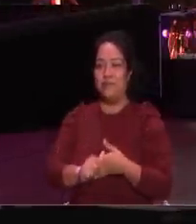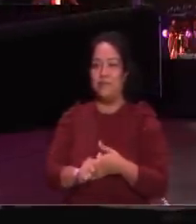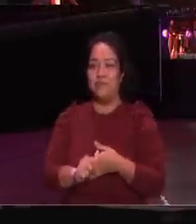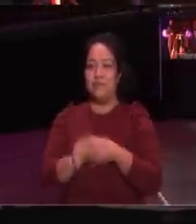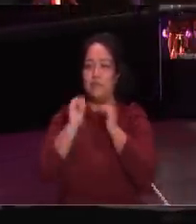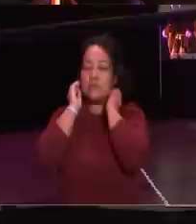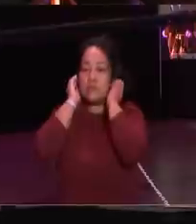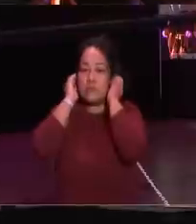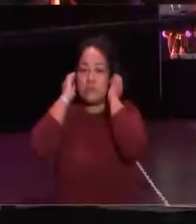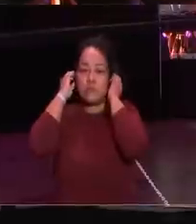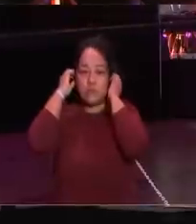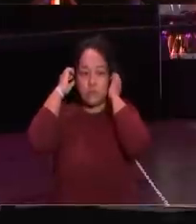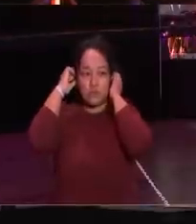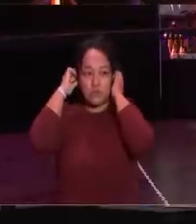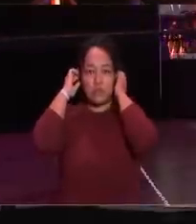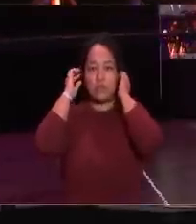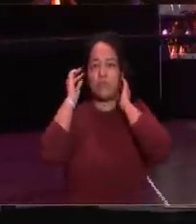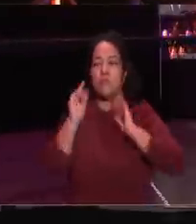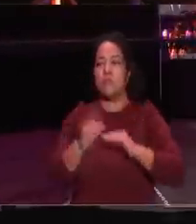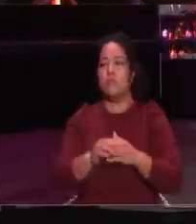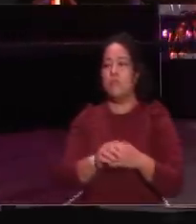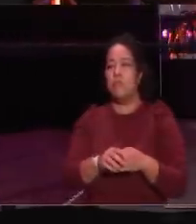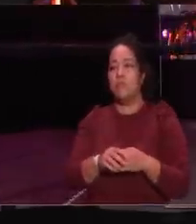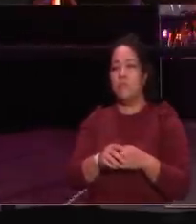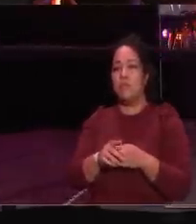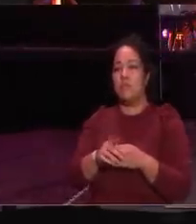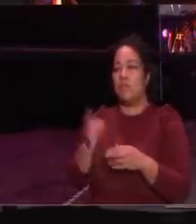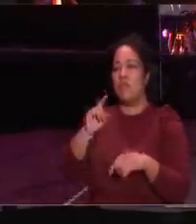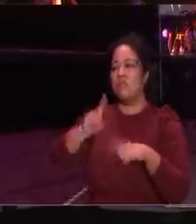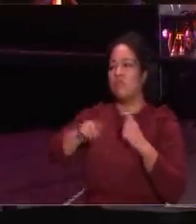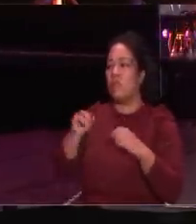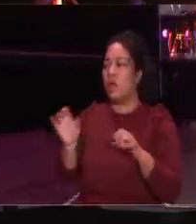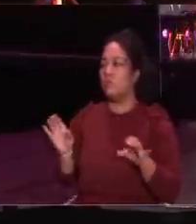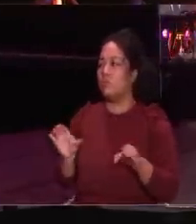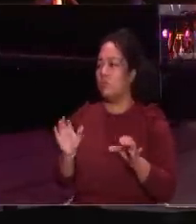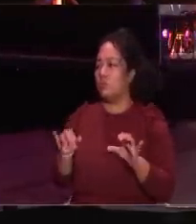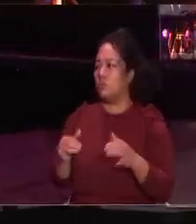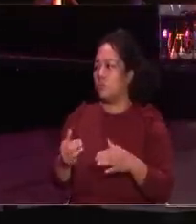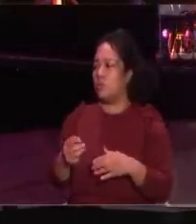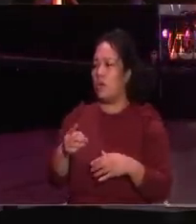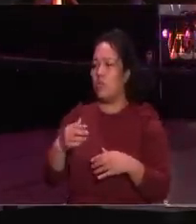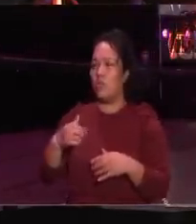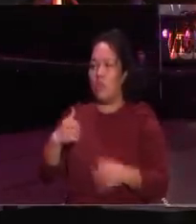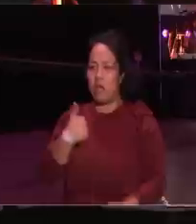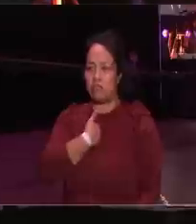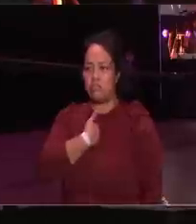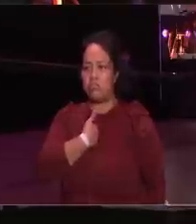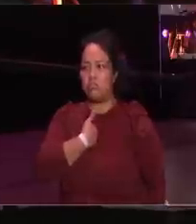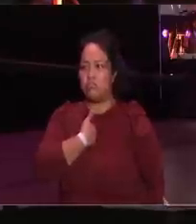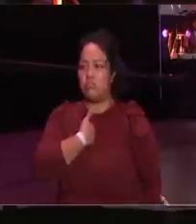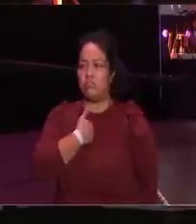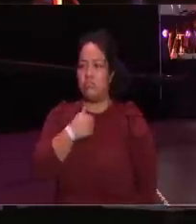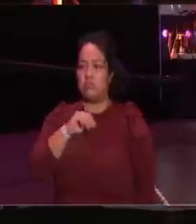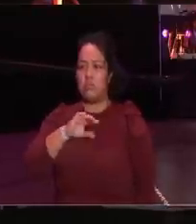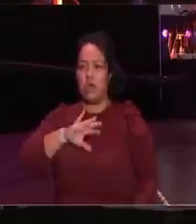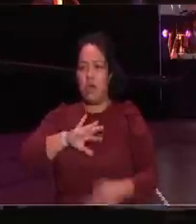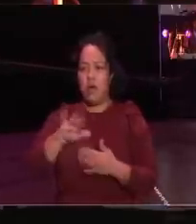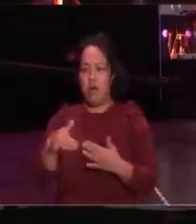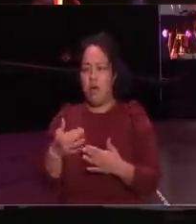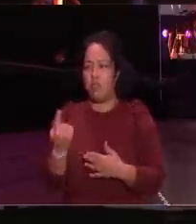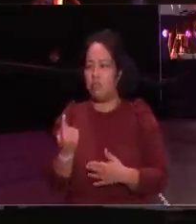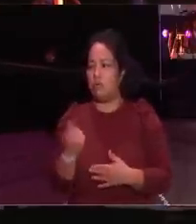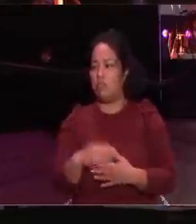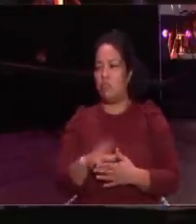Amados hermanos, solos no podemos. Dear brothers, we can't do it by ourselves. Todas las crisis. All the crisis. Que